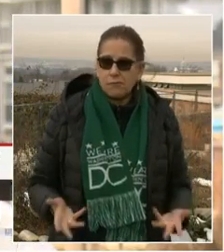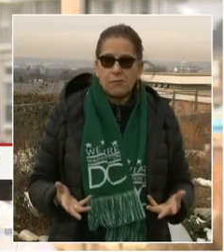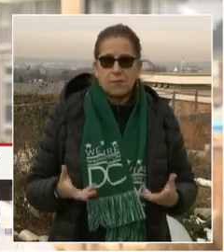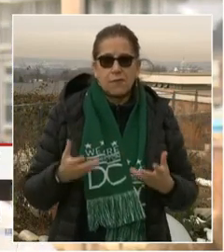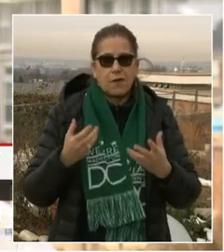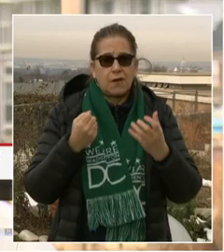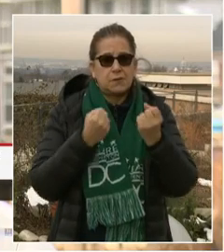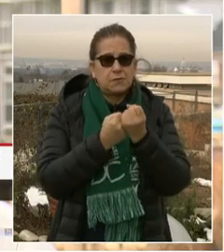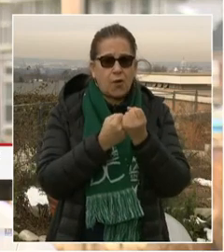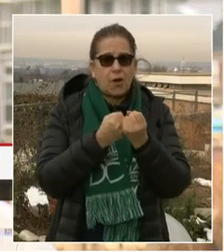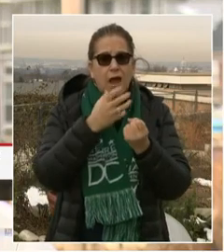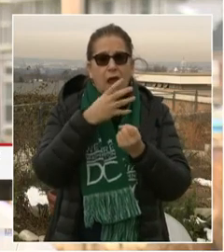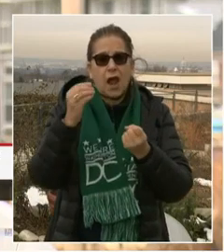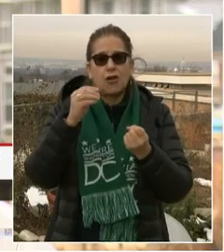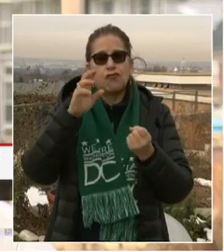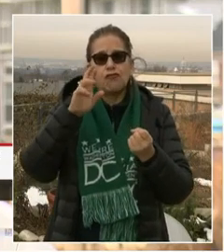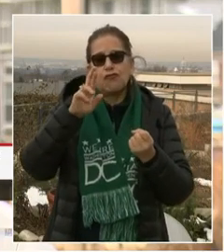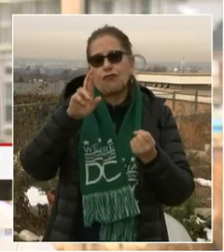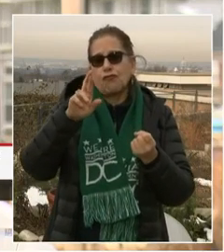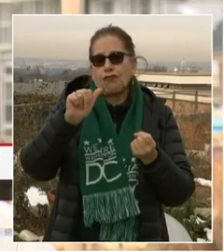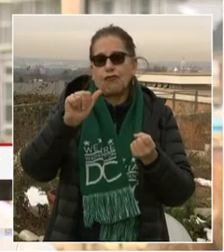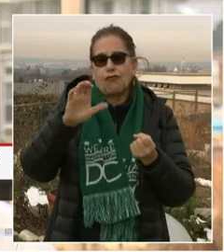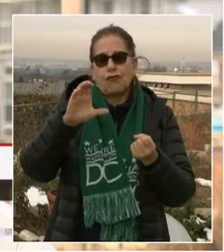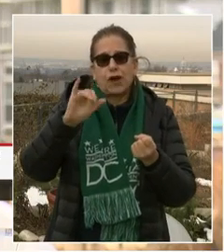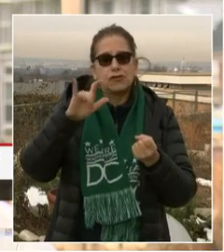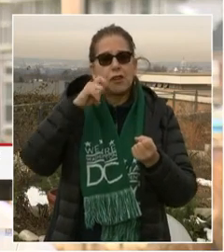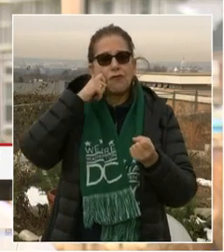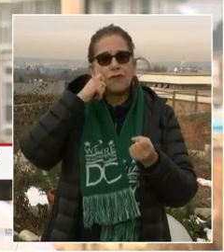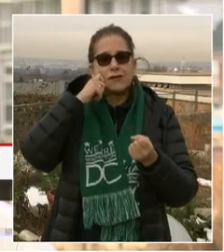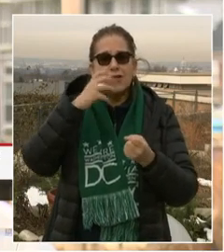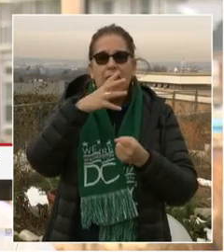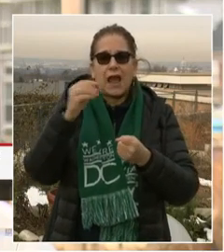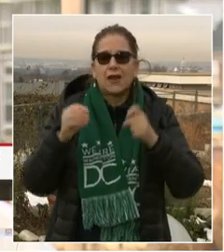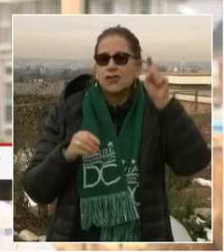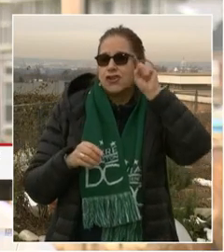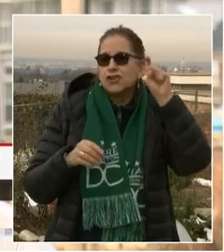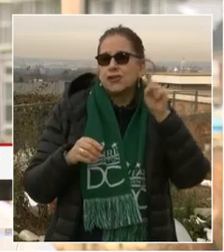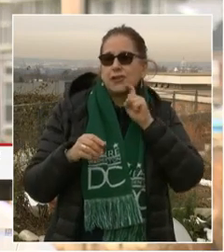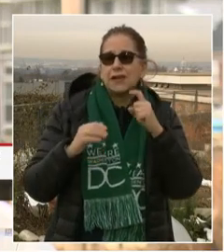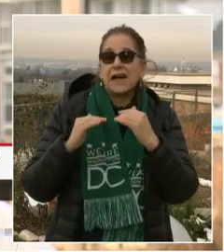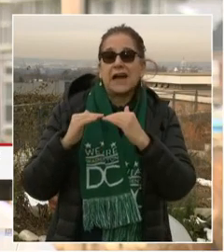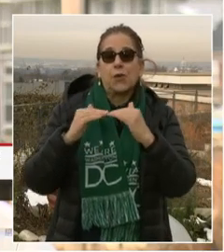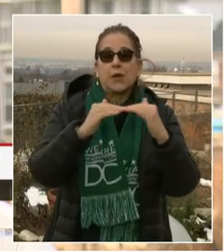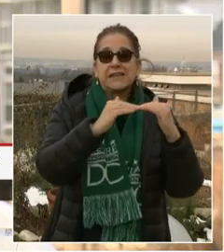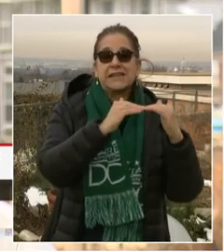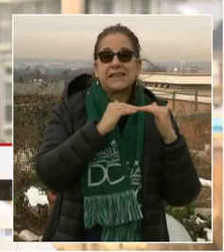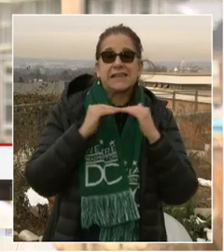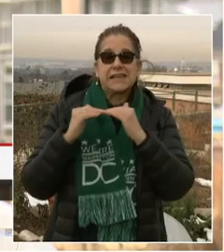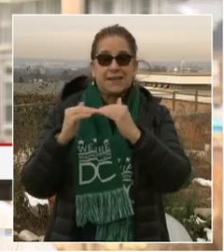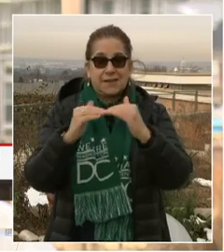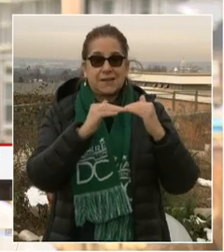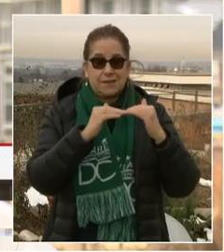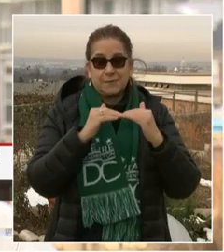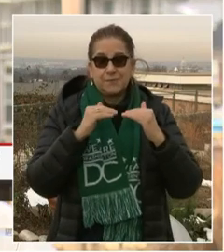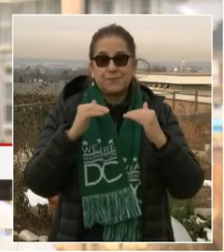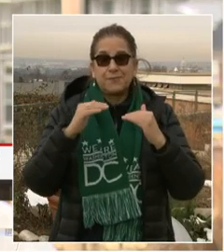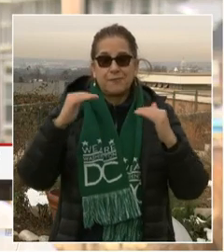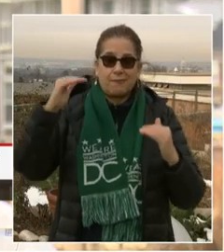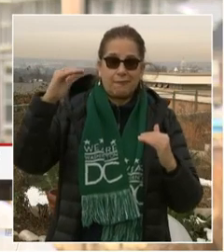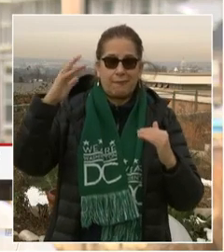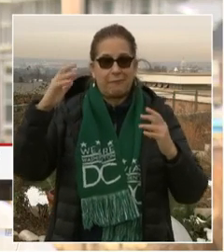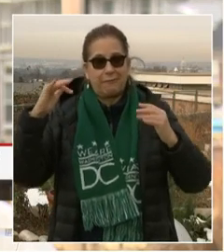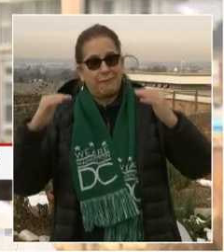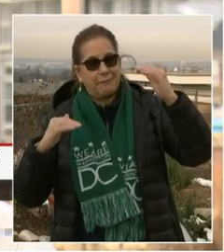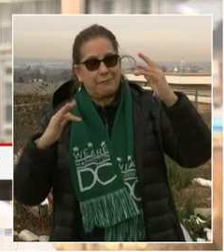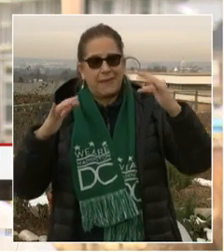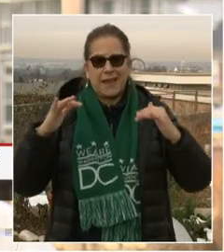struggling households meet their daily needs, as we've heard, avoid or pay down debt, improve long-term earnings and work